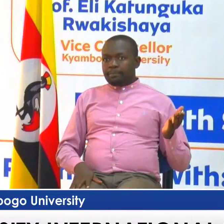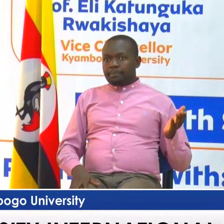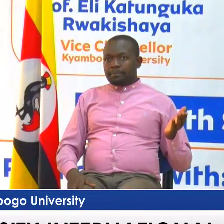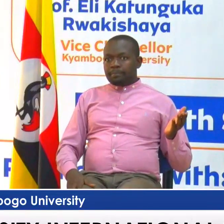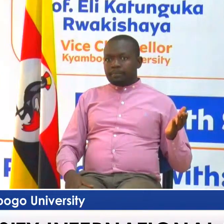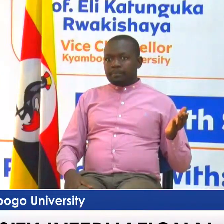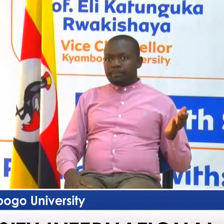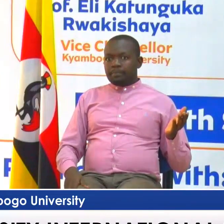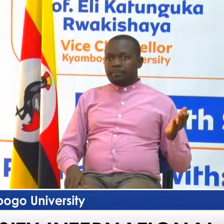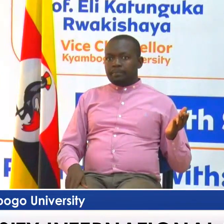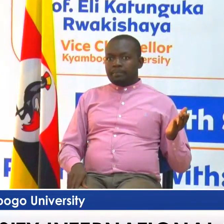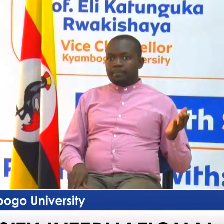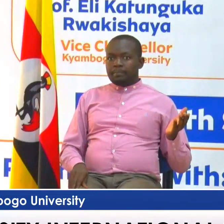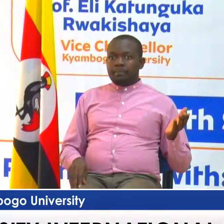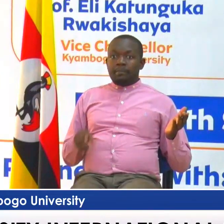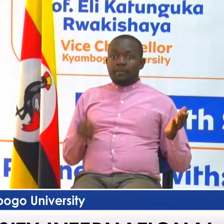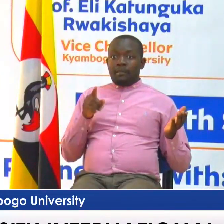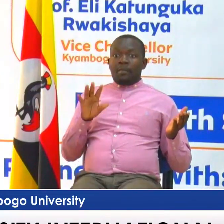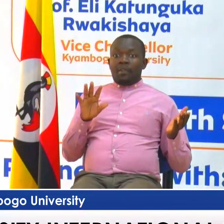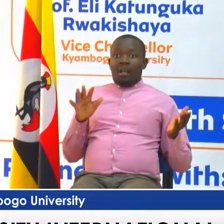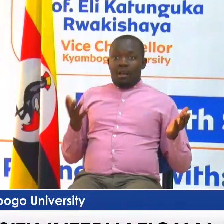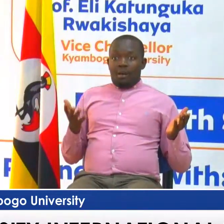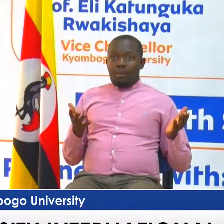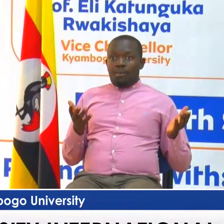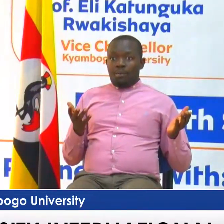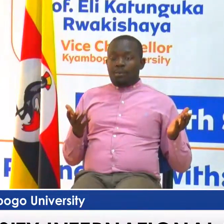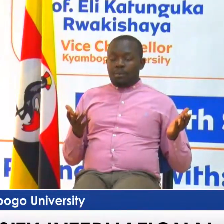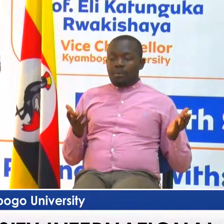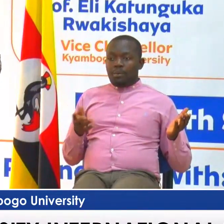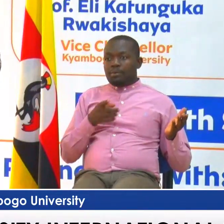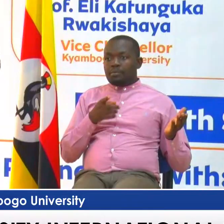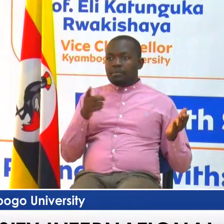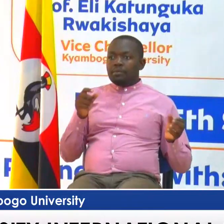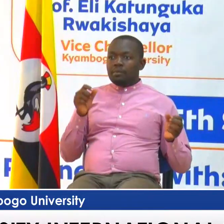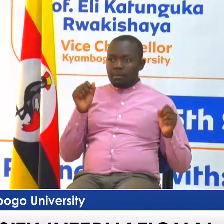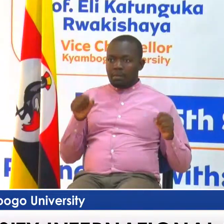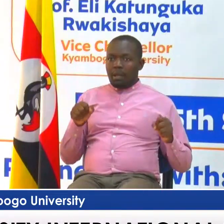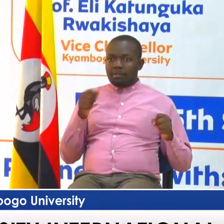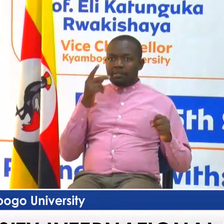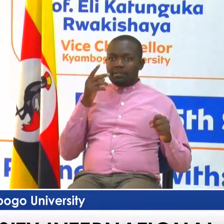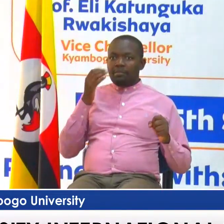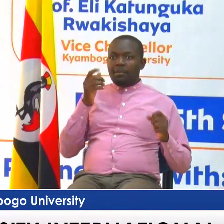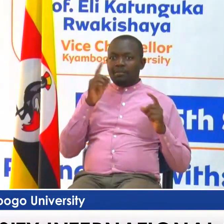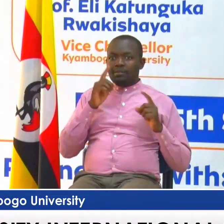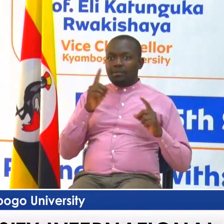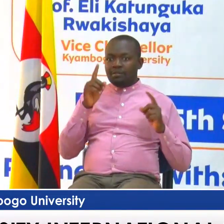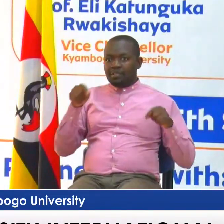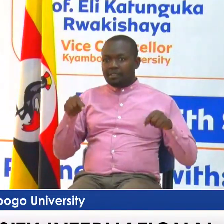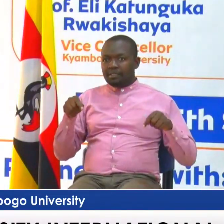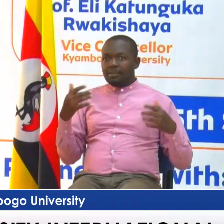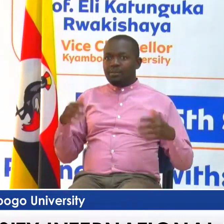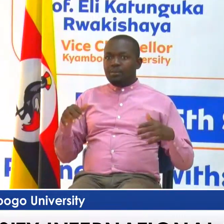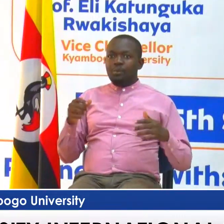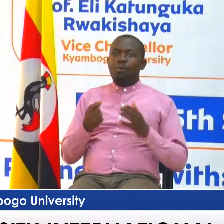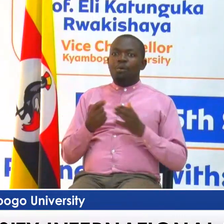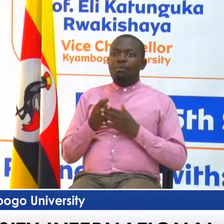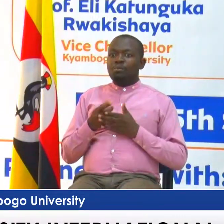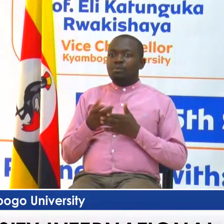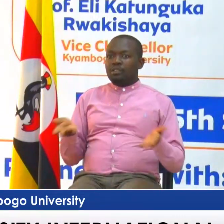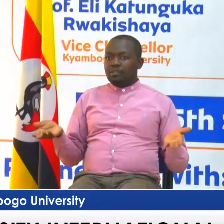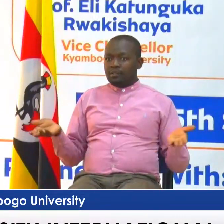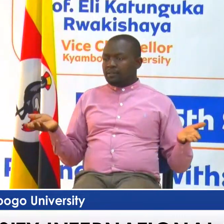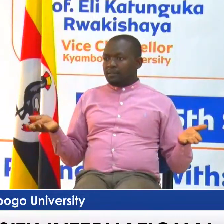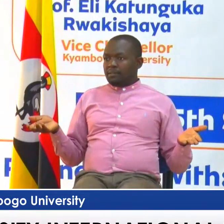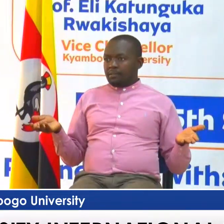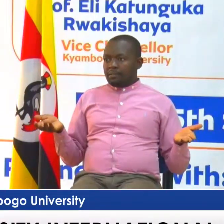And that's how you stand at an advantage of being in such a university than other universities.